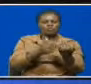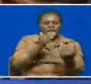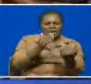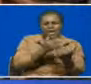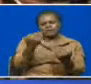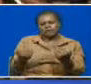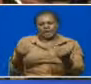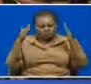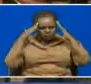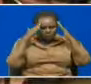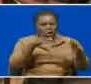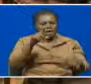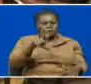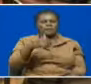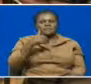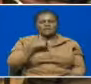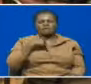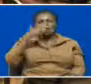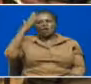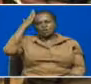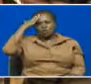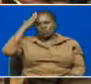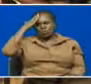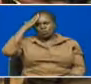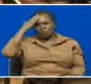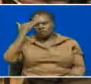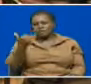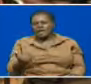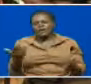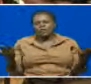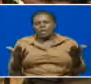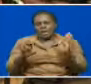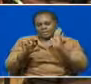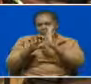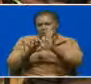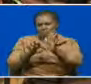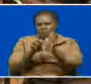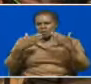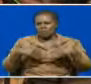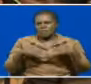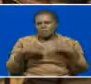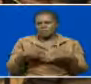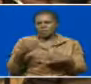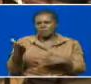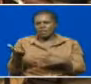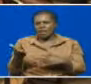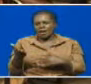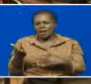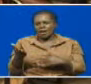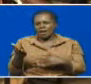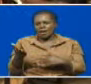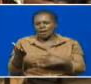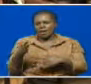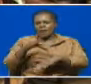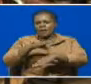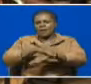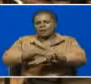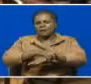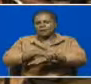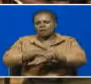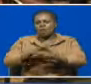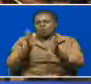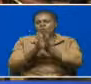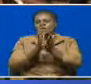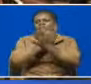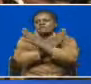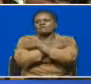to be committed to knowing what is your, where your kid is. For example, those people that were found, the kids, they were found with other